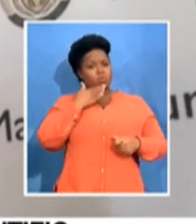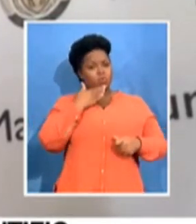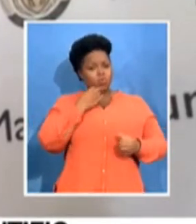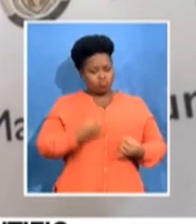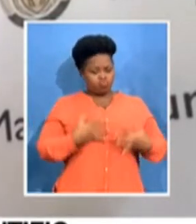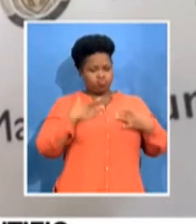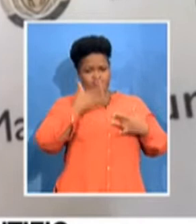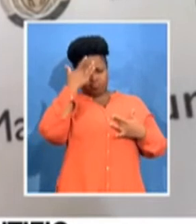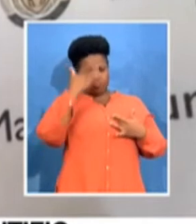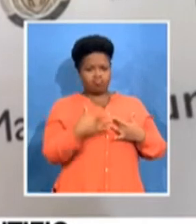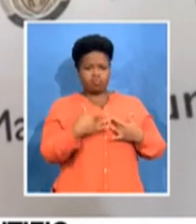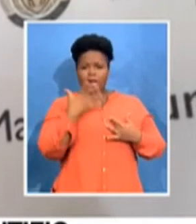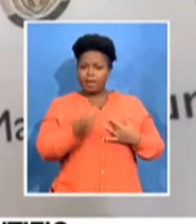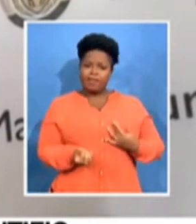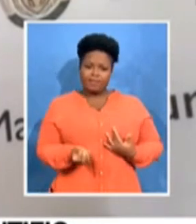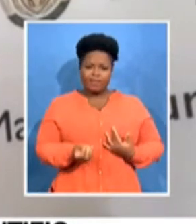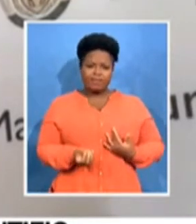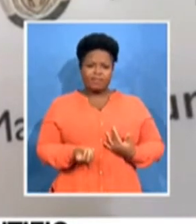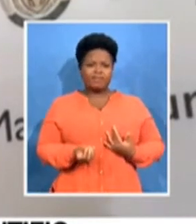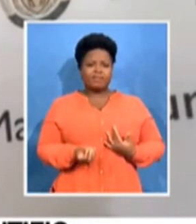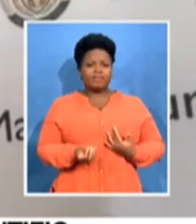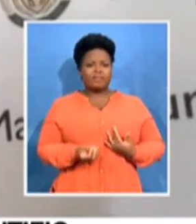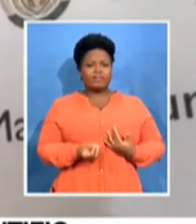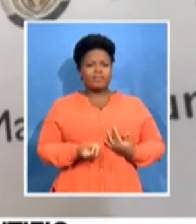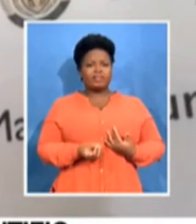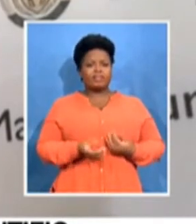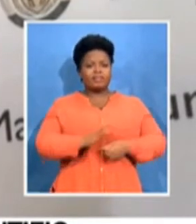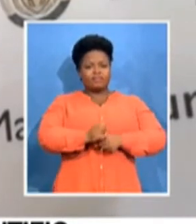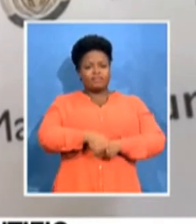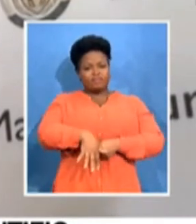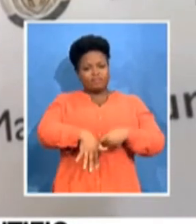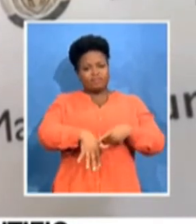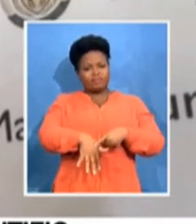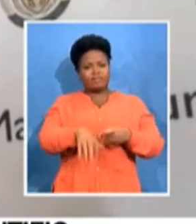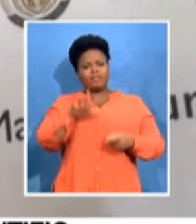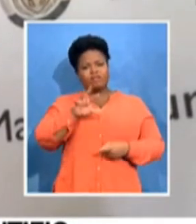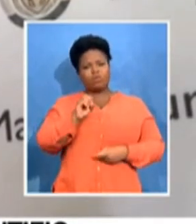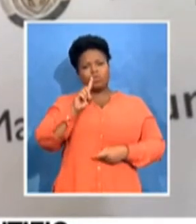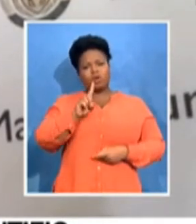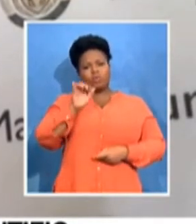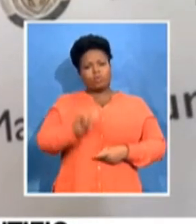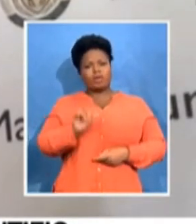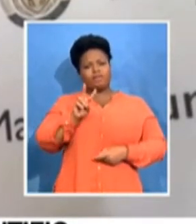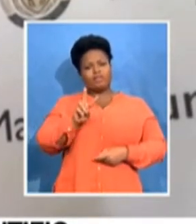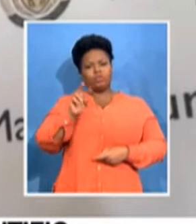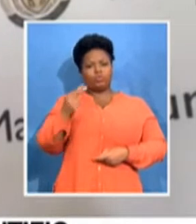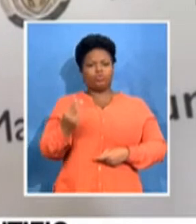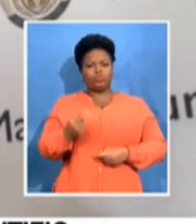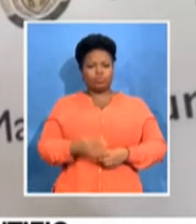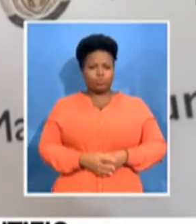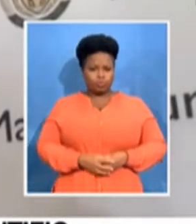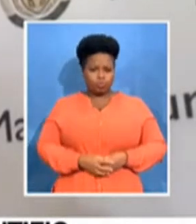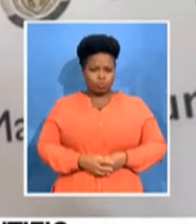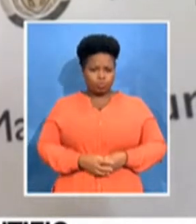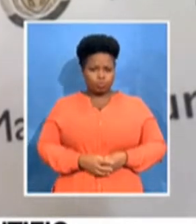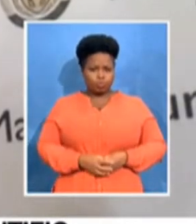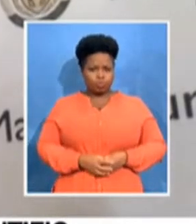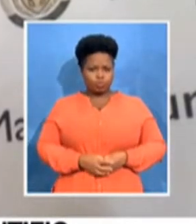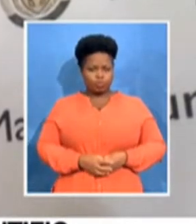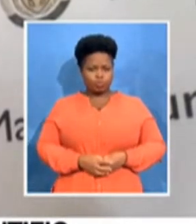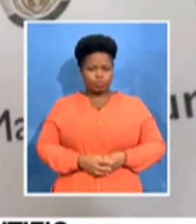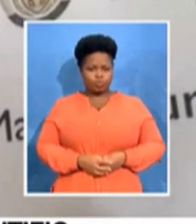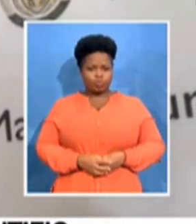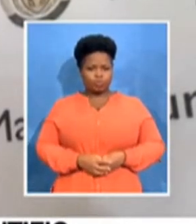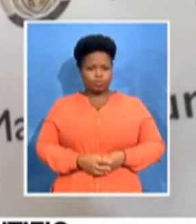with the 501Y-V2 during now the second